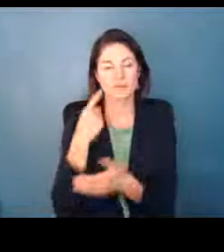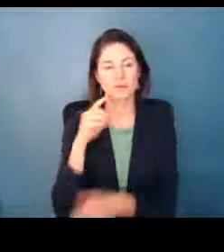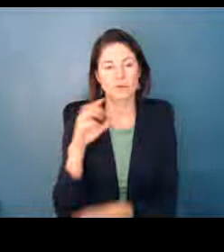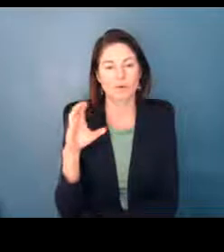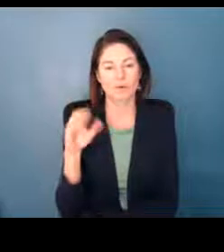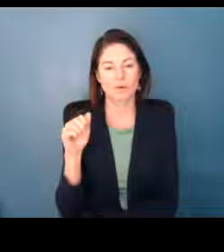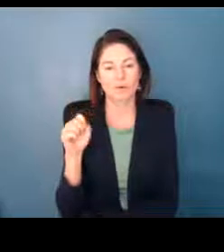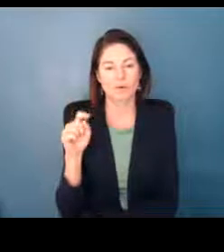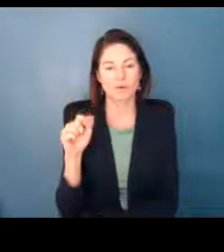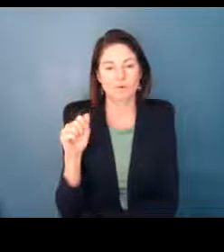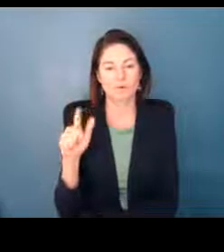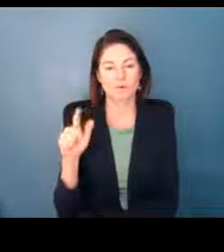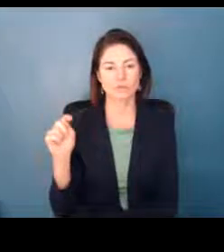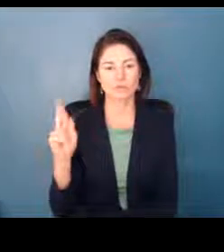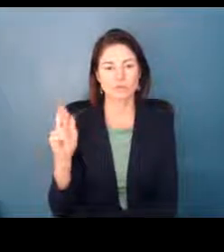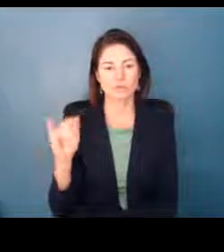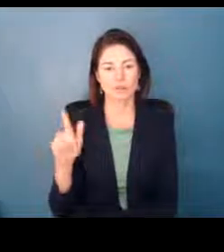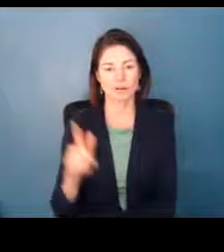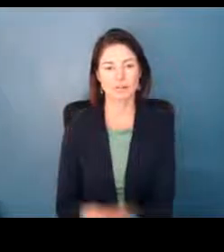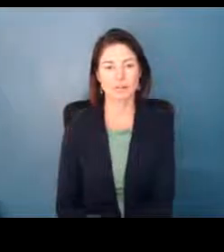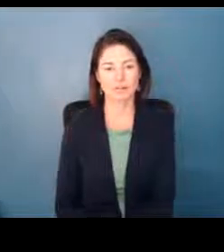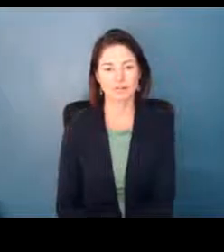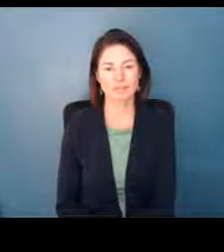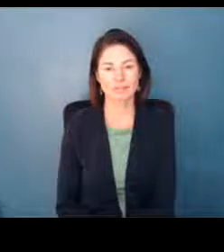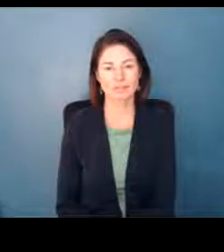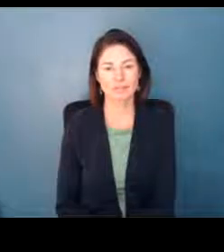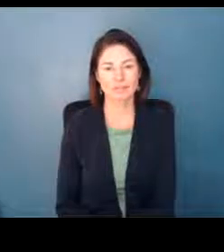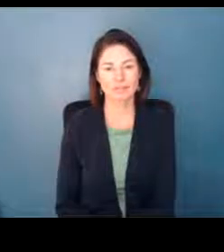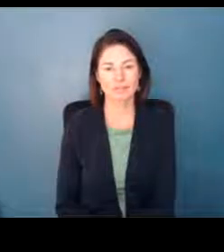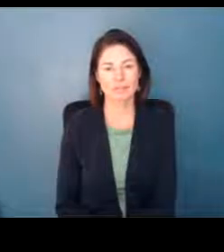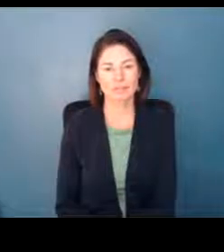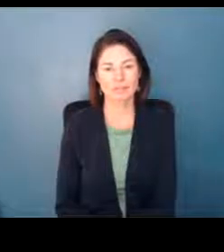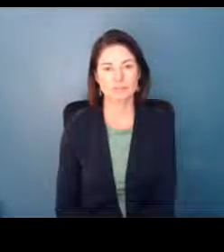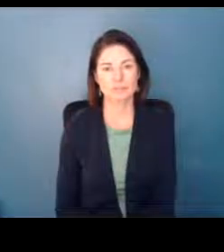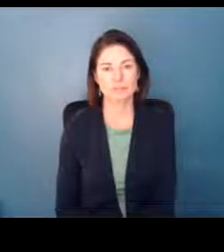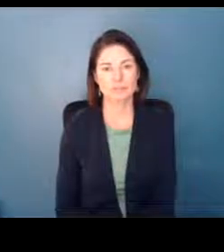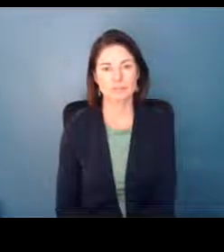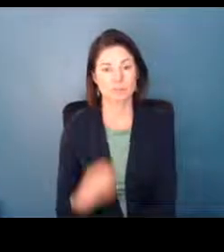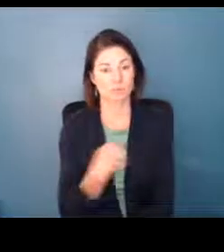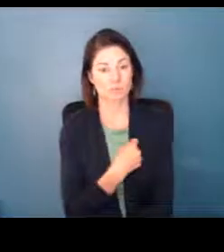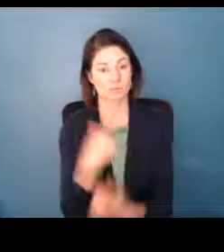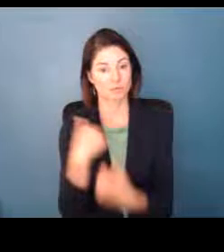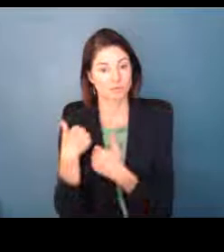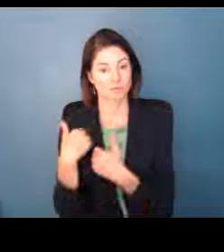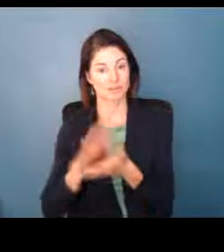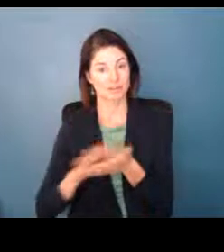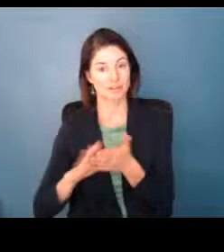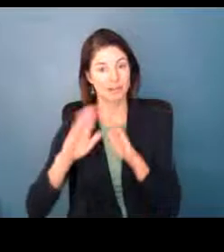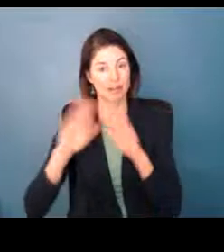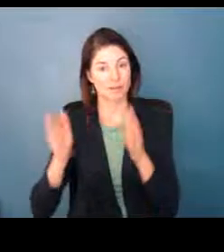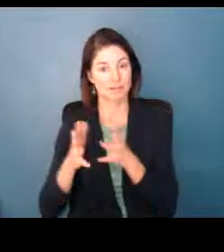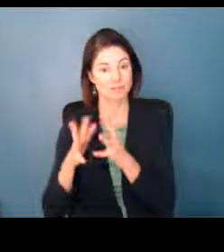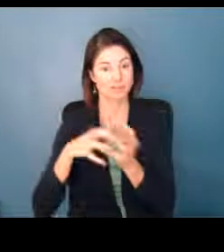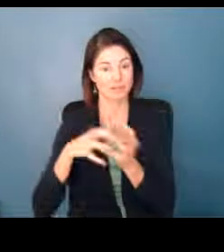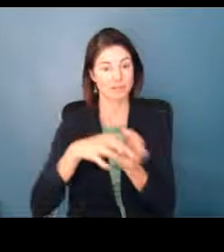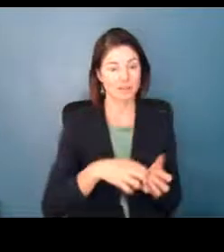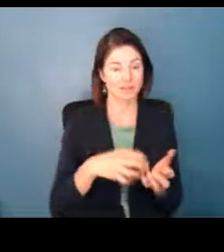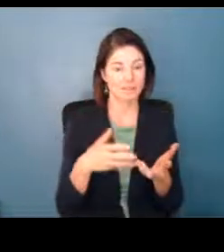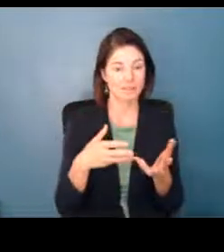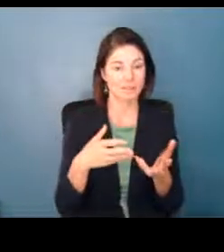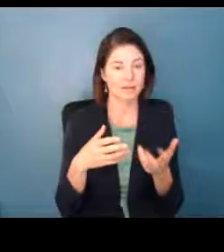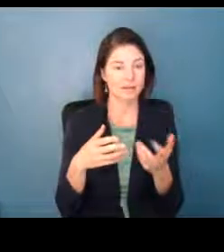other parts that are working in parallel with the construction. We're obligated to clean up the houses that fell off? No, we're obligated to work out an agreement with the